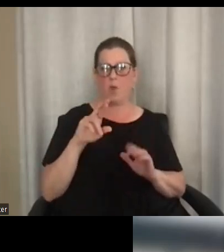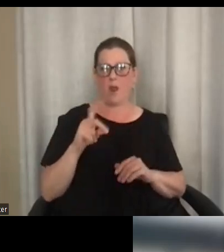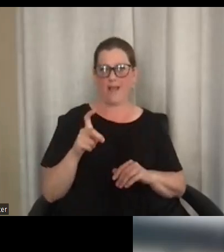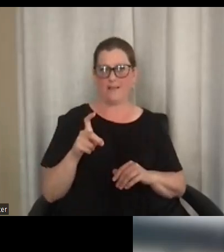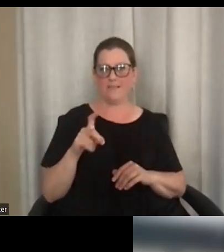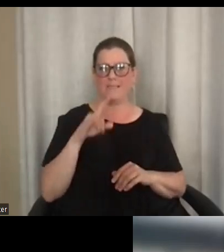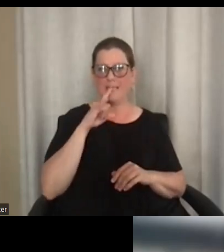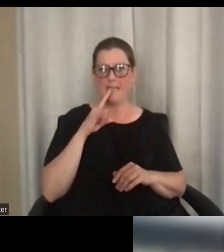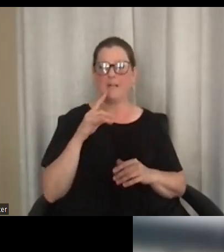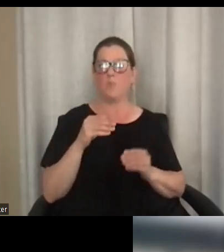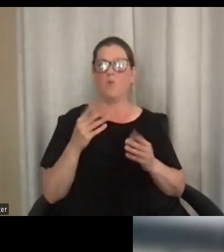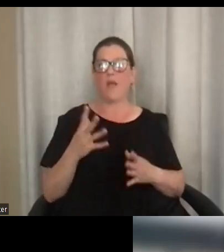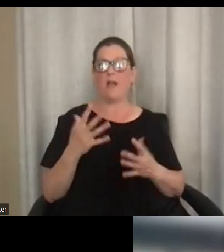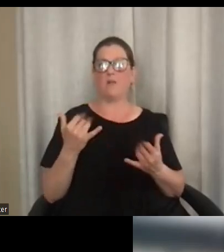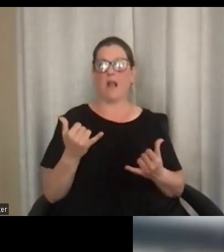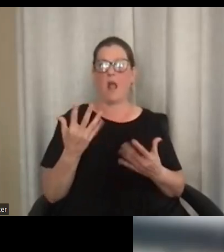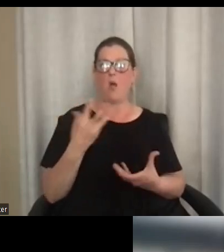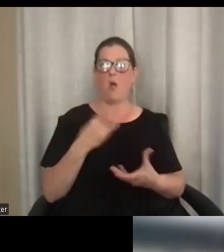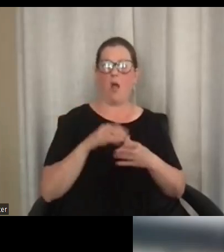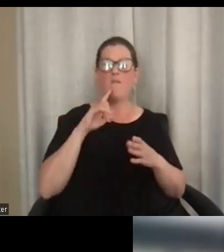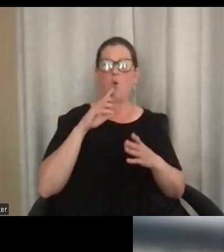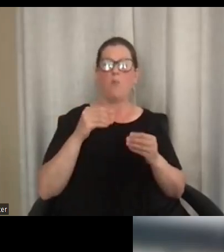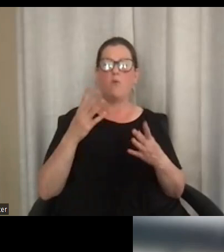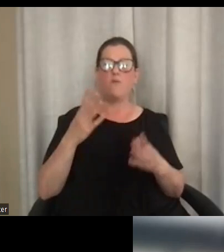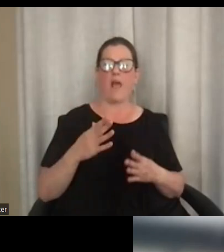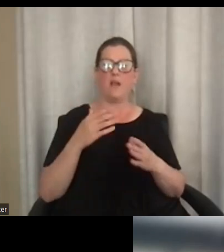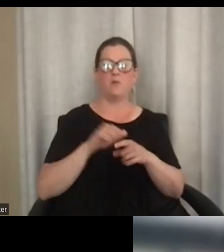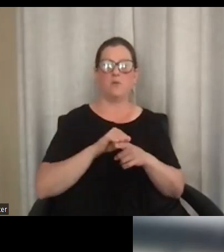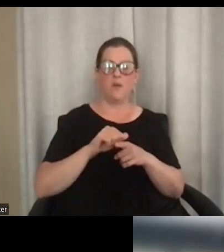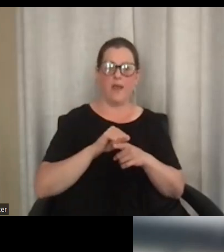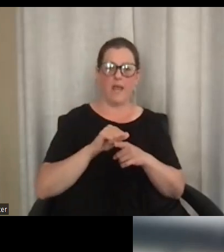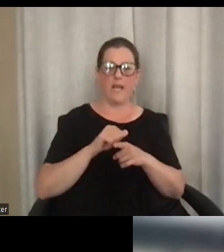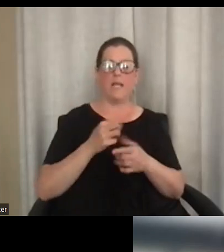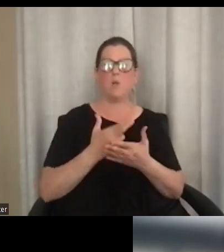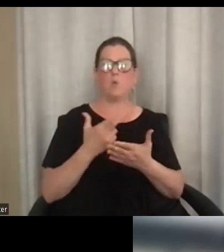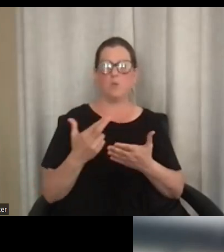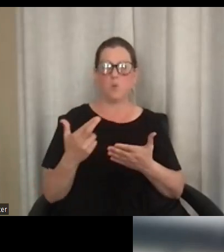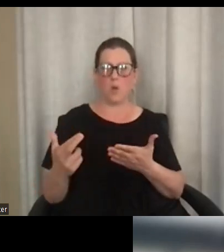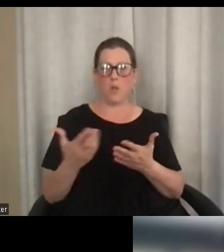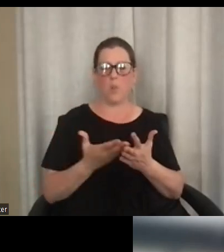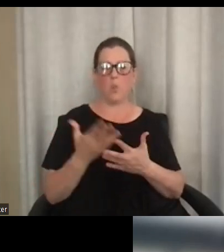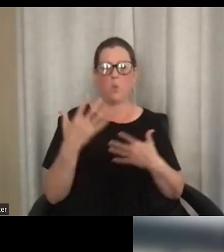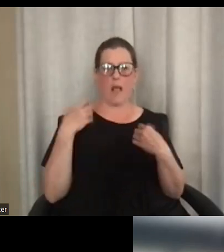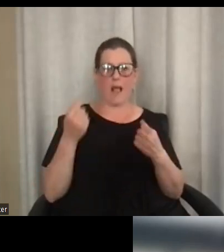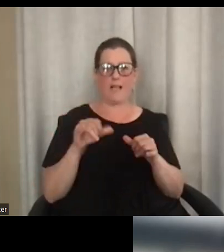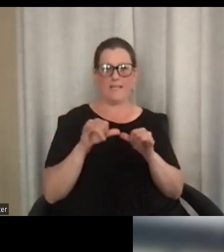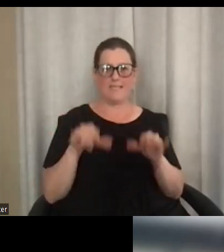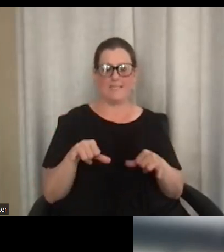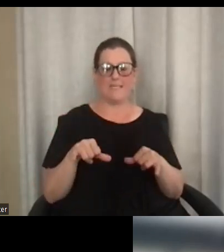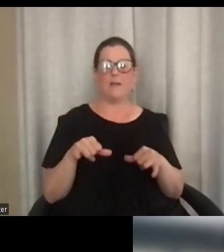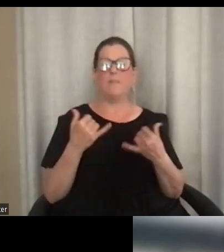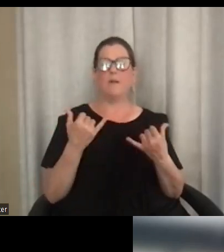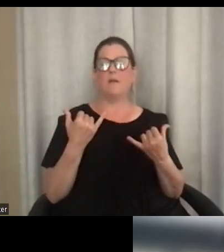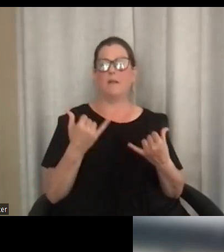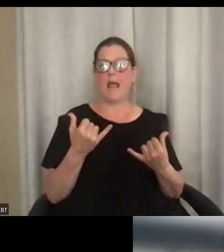are now kind of under the umbrella of provider training and resources through health systems. Providers are now in